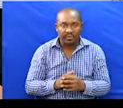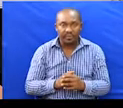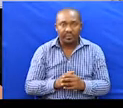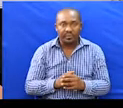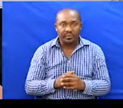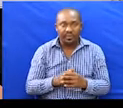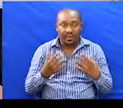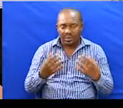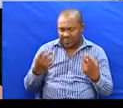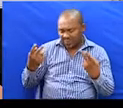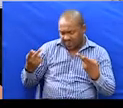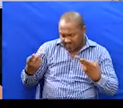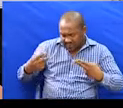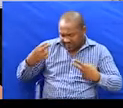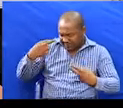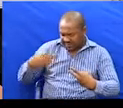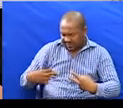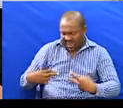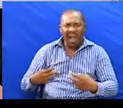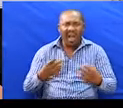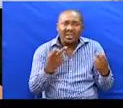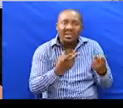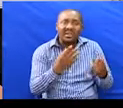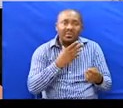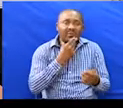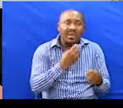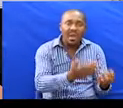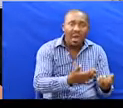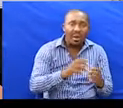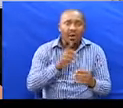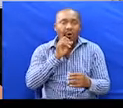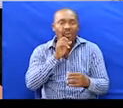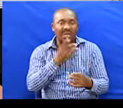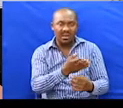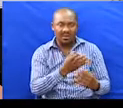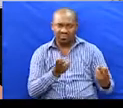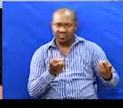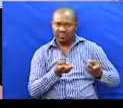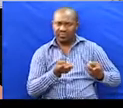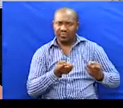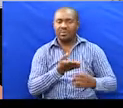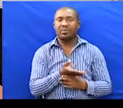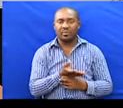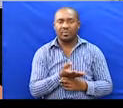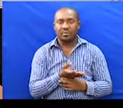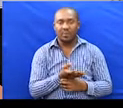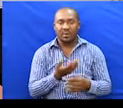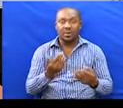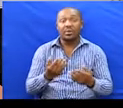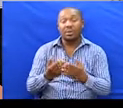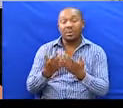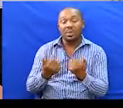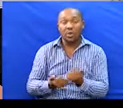the face of your parents? So it is the presence, my dear student. It is the